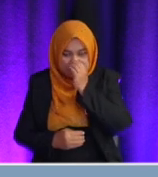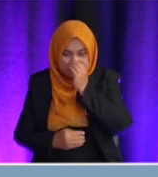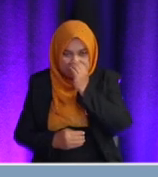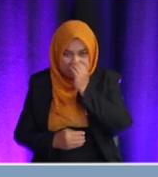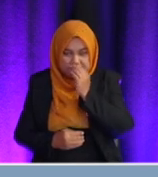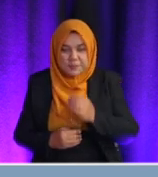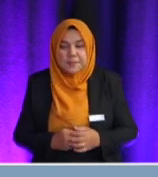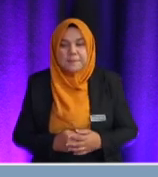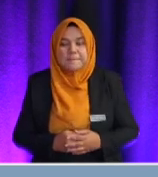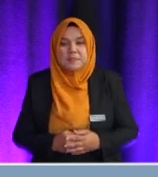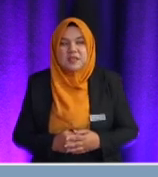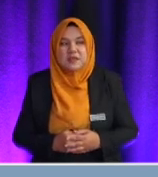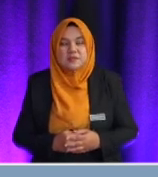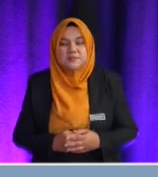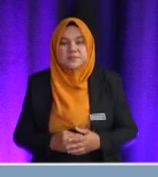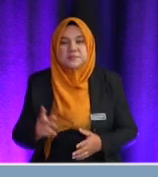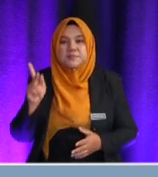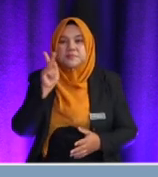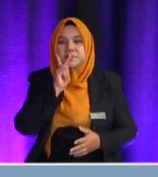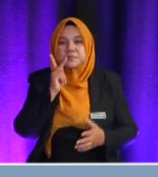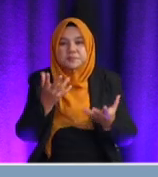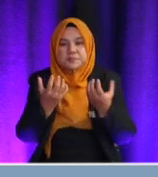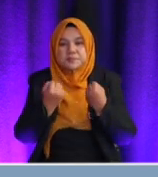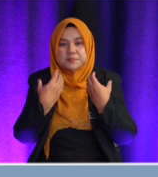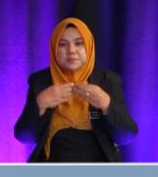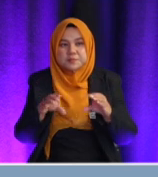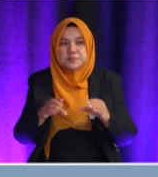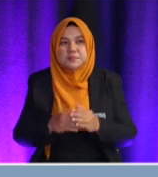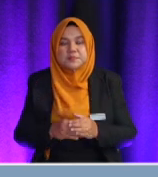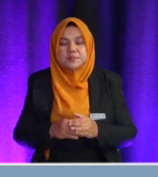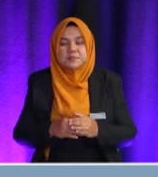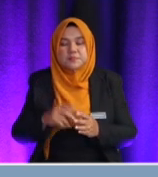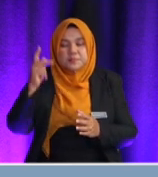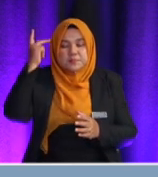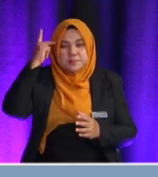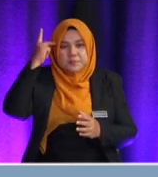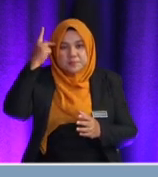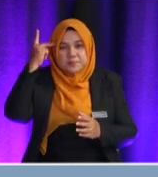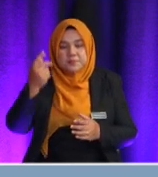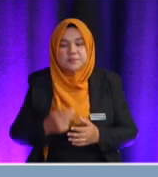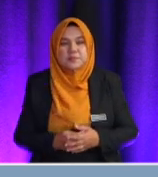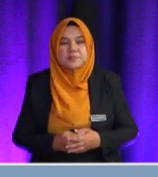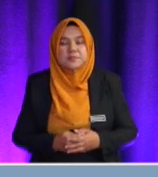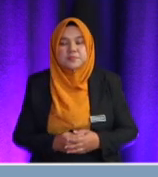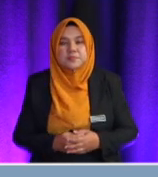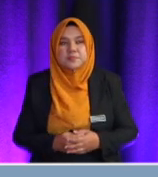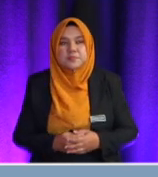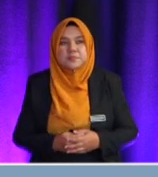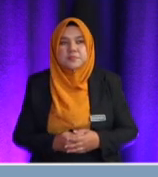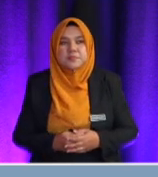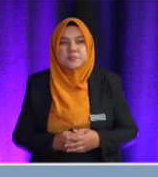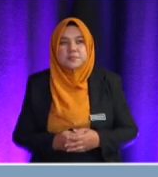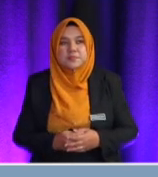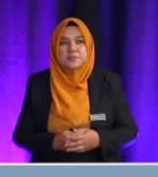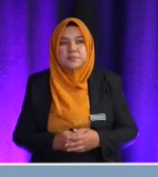Yeah, yes. Kaisara. So this is the clue for you. Okay? Are you ready? Okay, so the